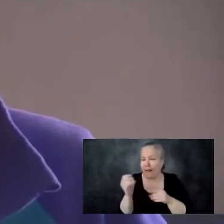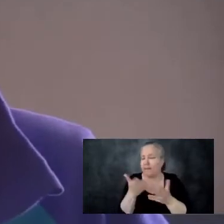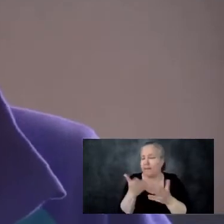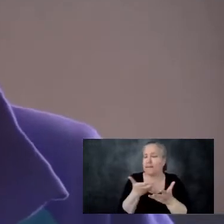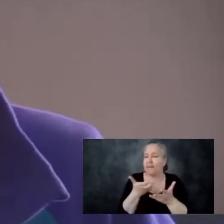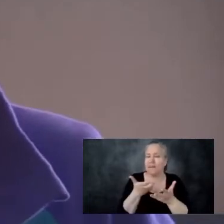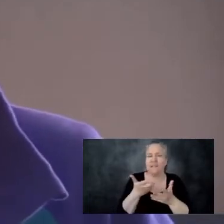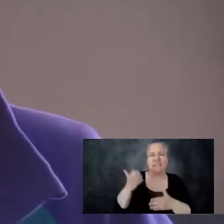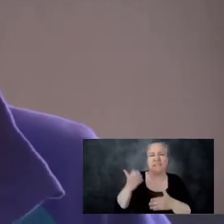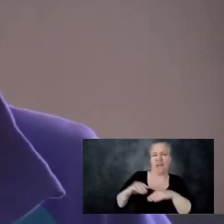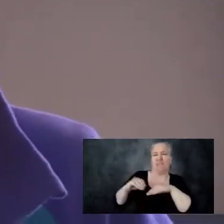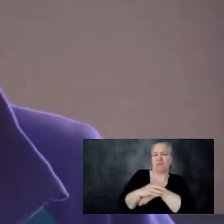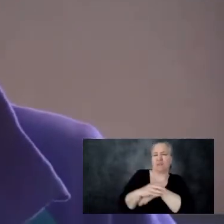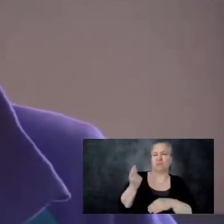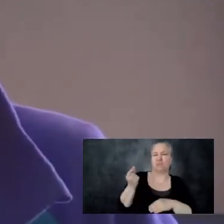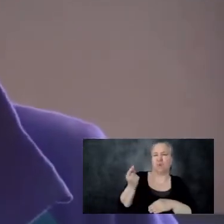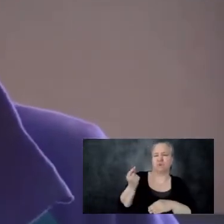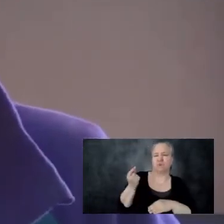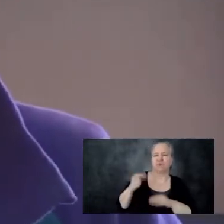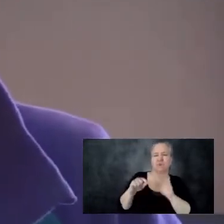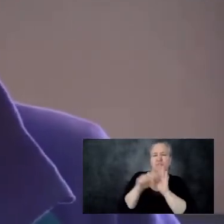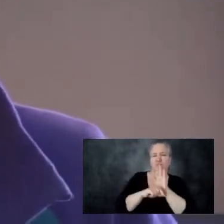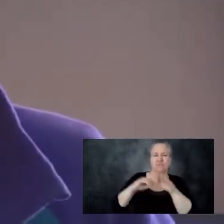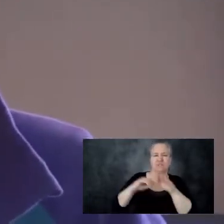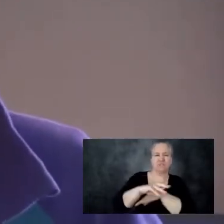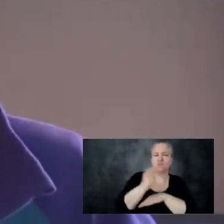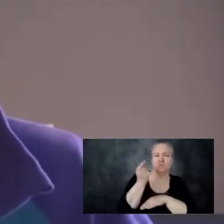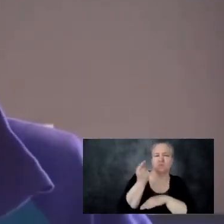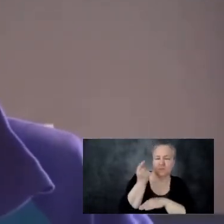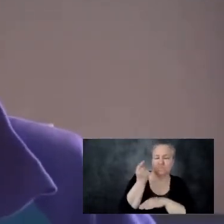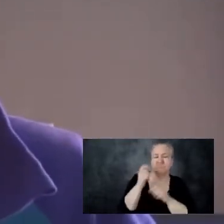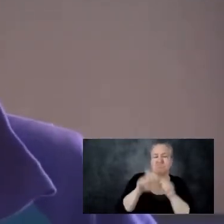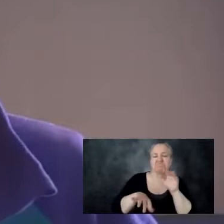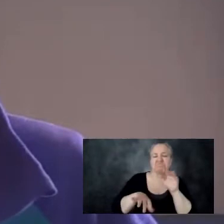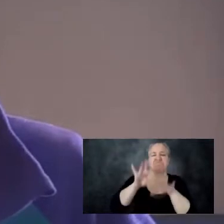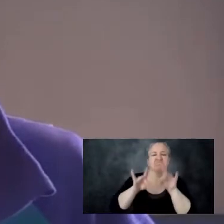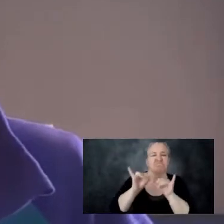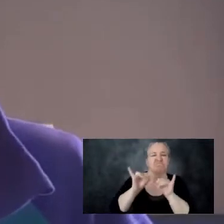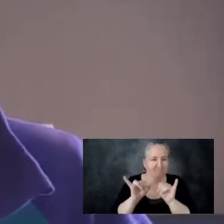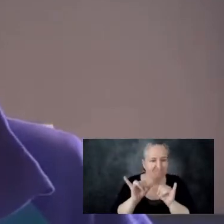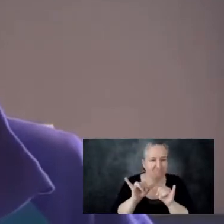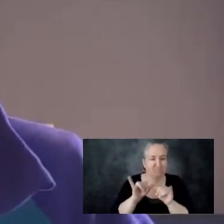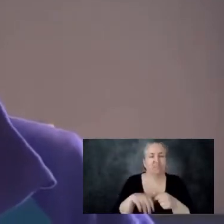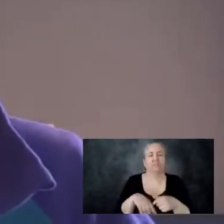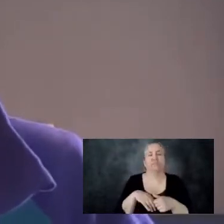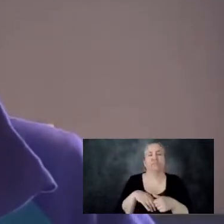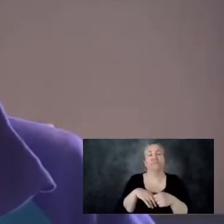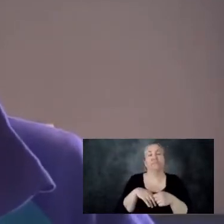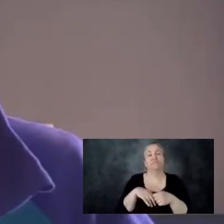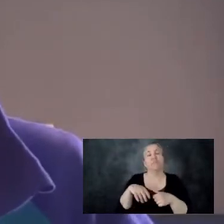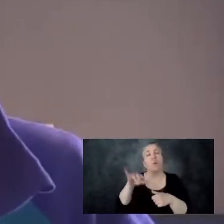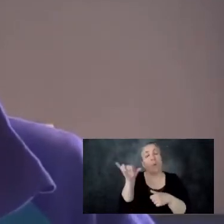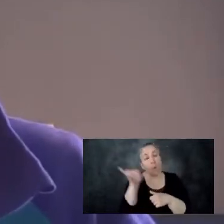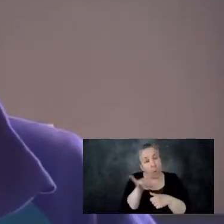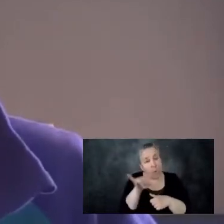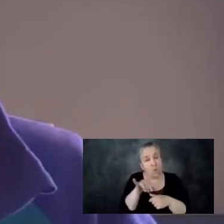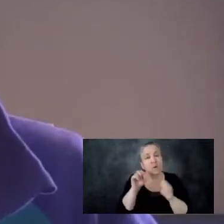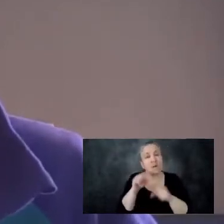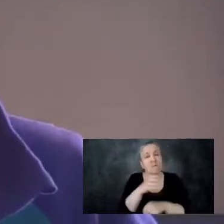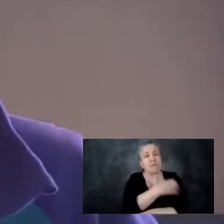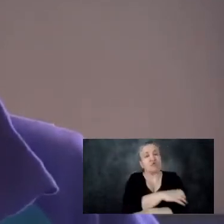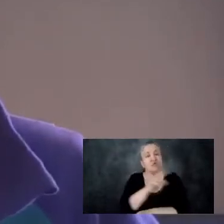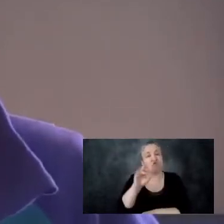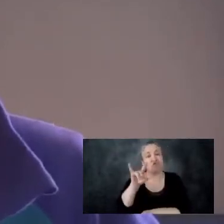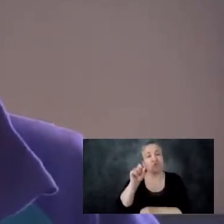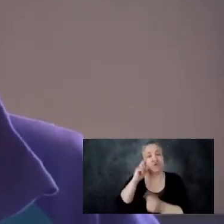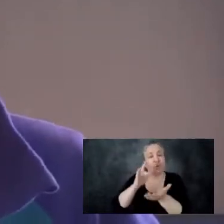what the side effects, what the adverse events are of that specific drug. Phase 1 clinical trials can also be clinical trials of